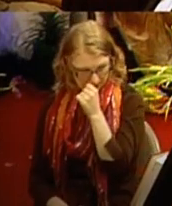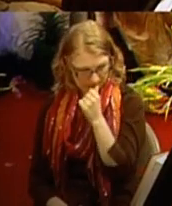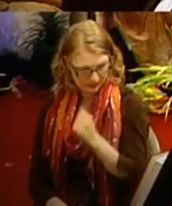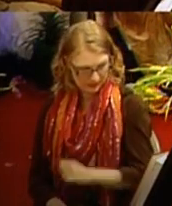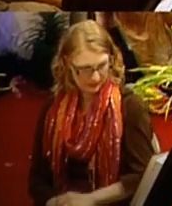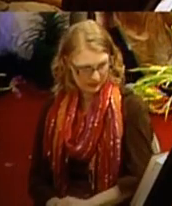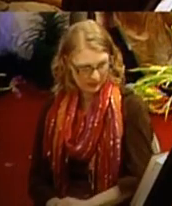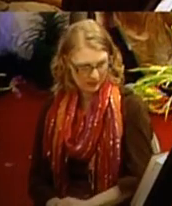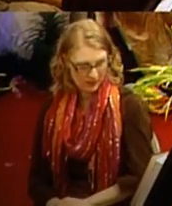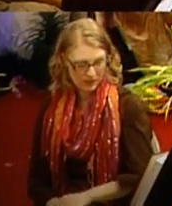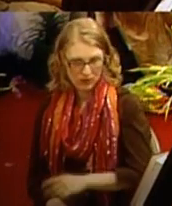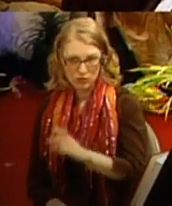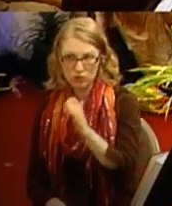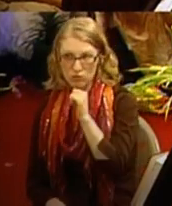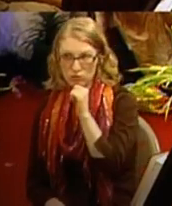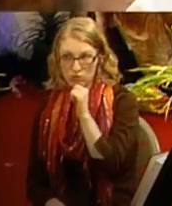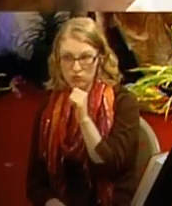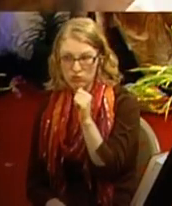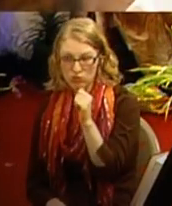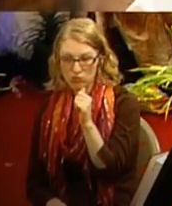And don't be so glib